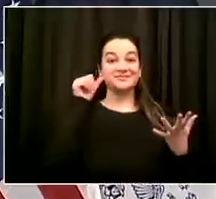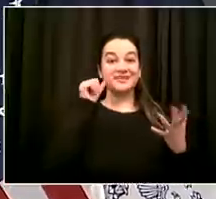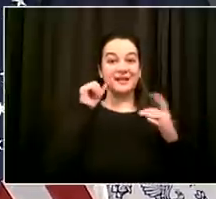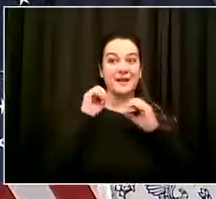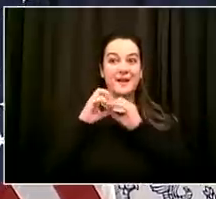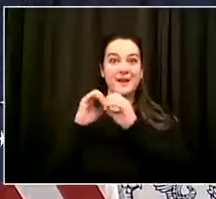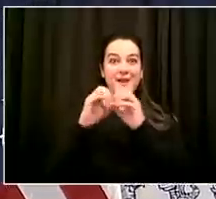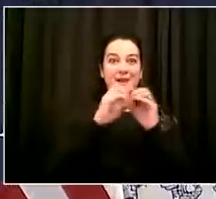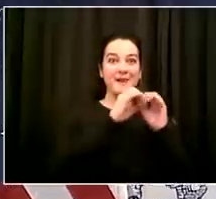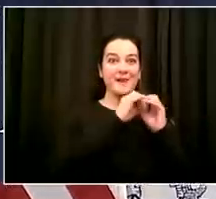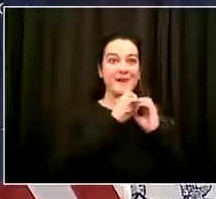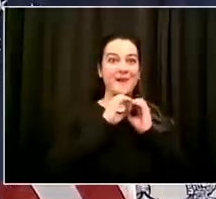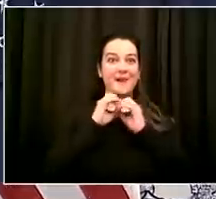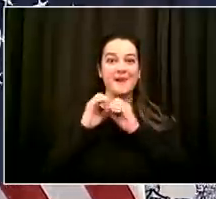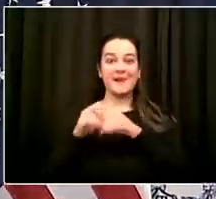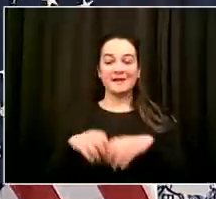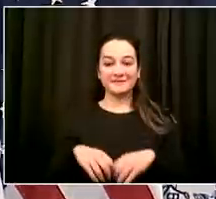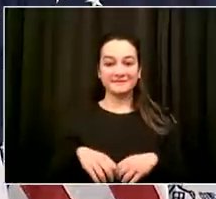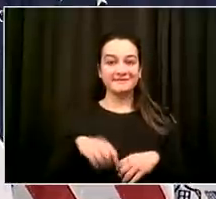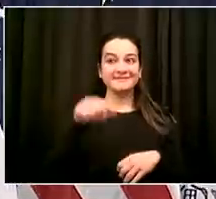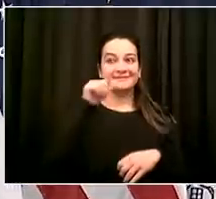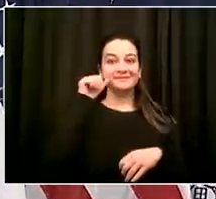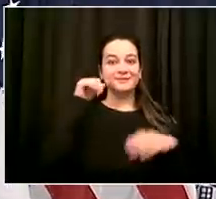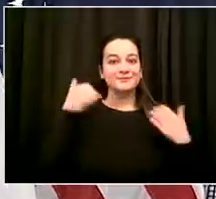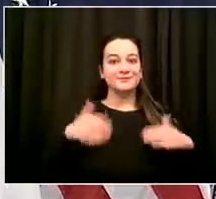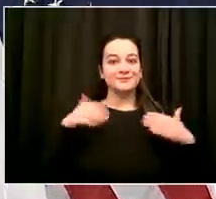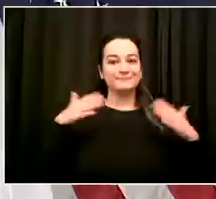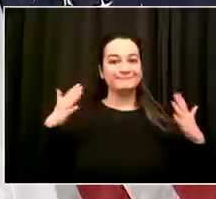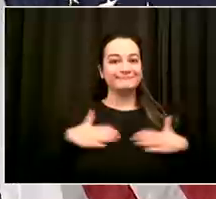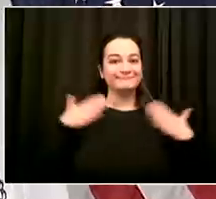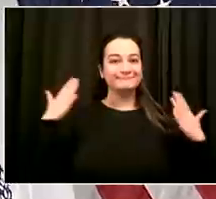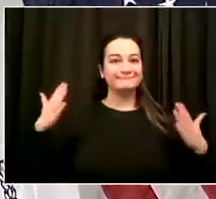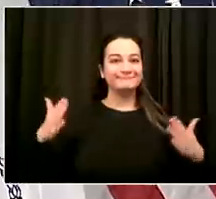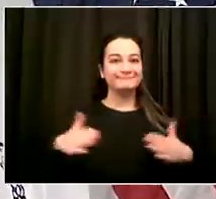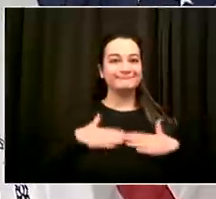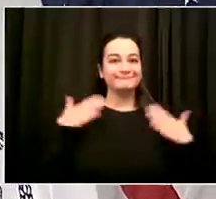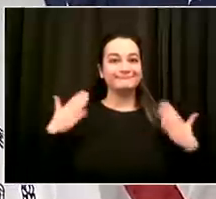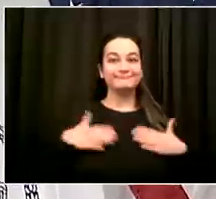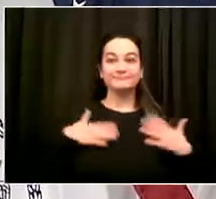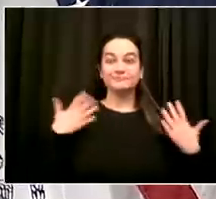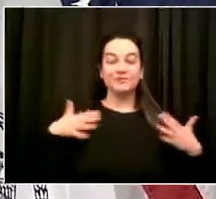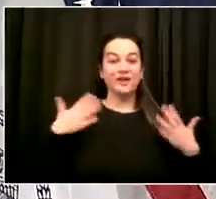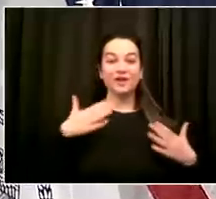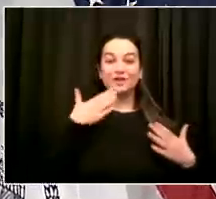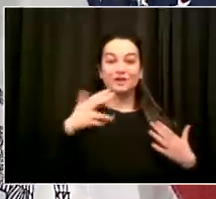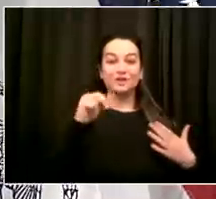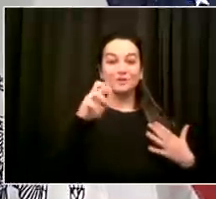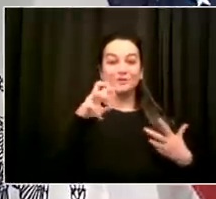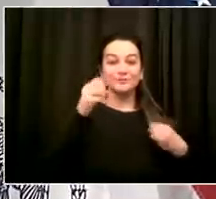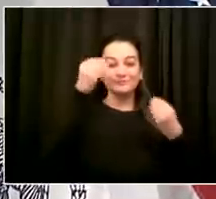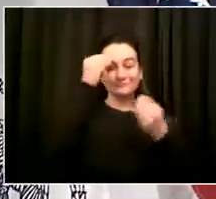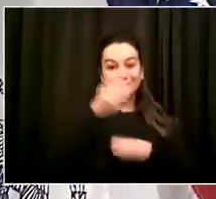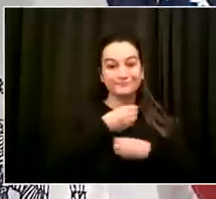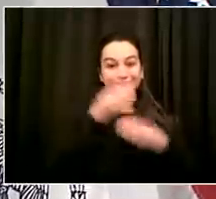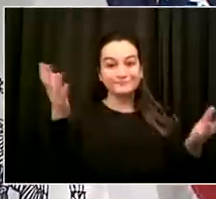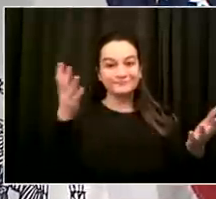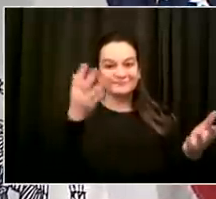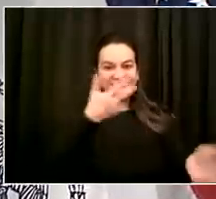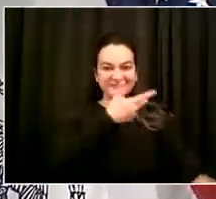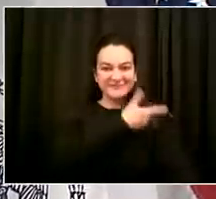Amazing. I was at vaccination sites in Queens, Hillcrest High School, and the Police Academy in Queens.